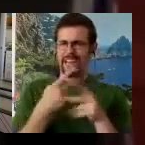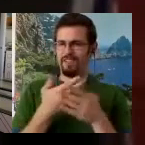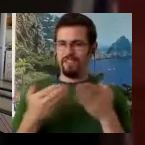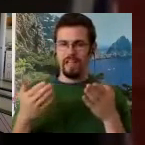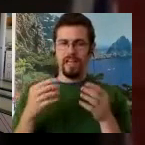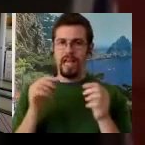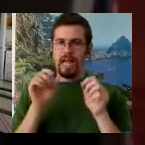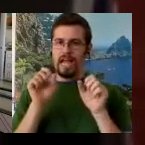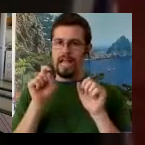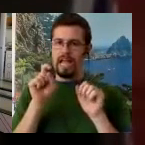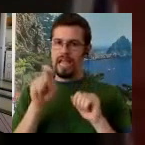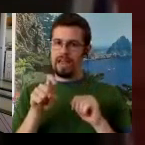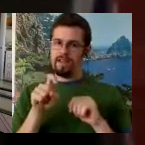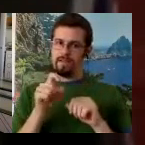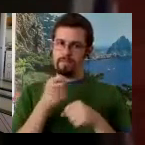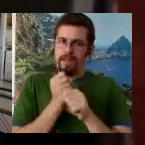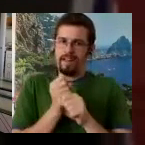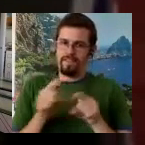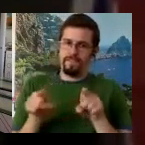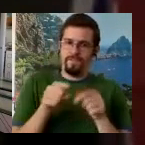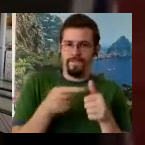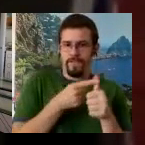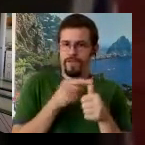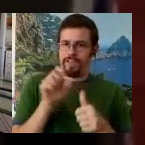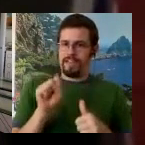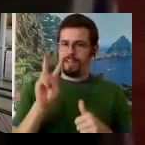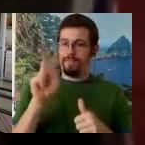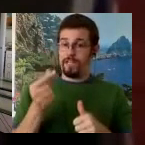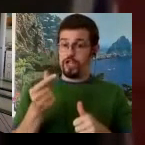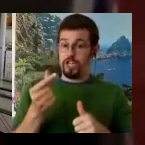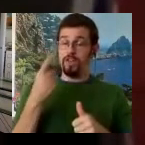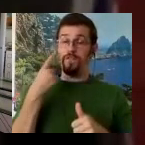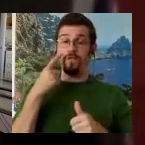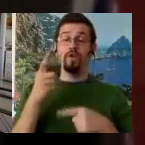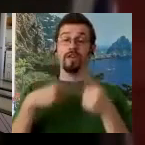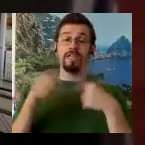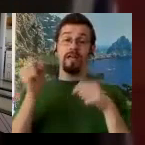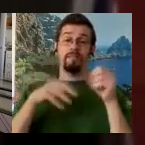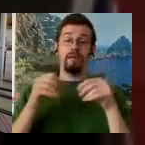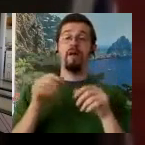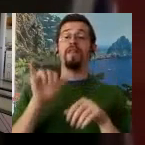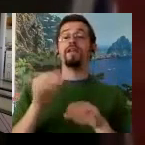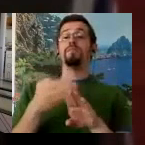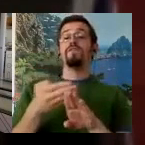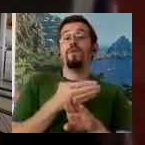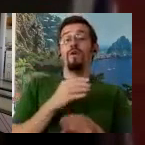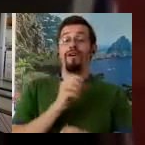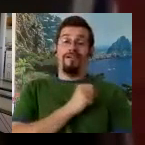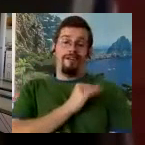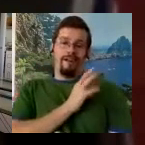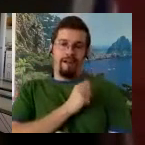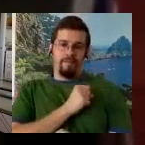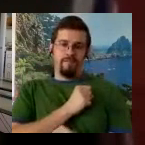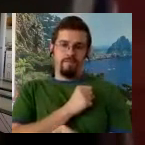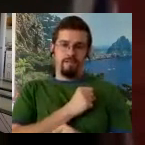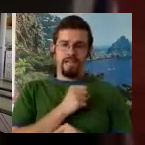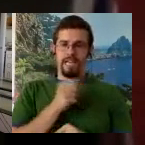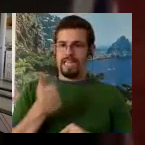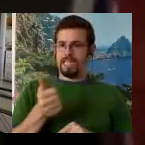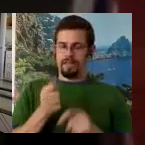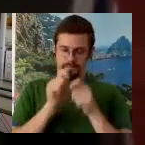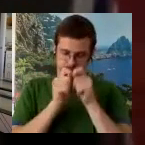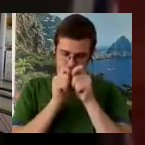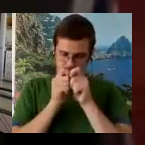first SVG versions for SignPuddle. That was before Adam's refinement. I had some manuals, and I actually had